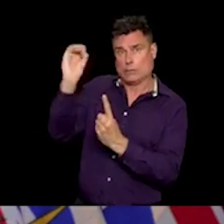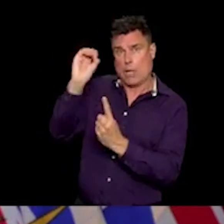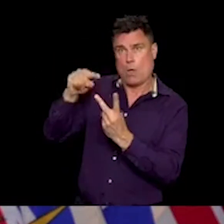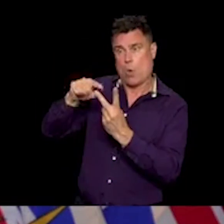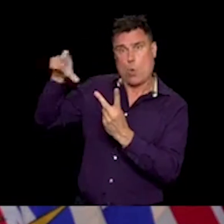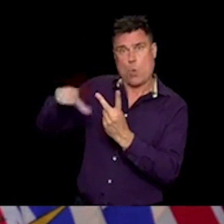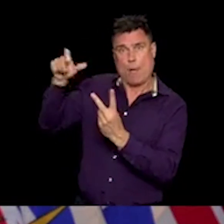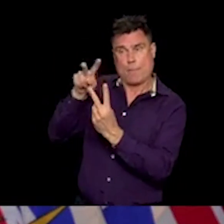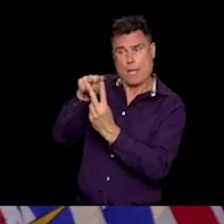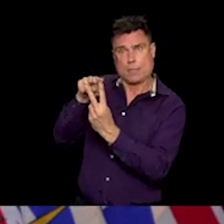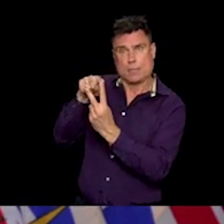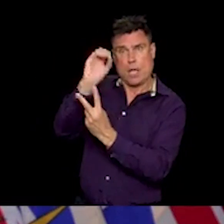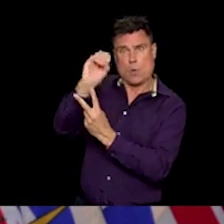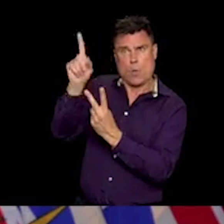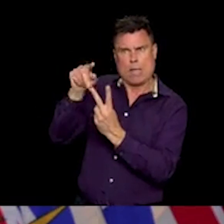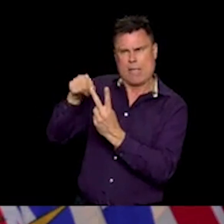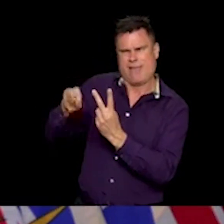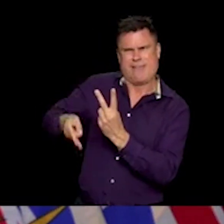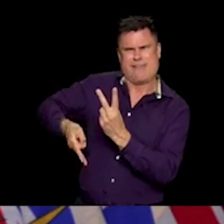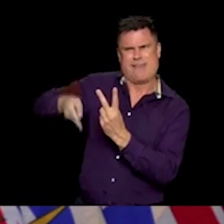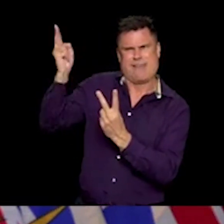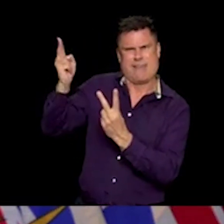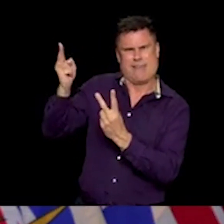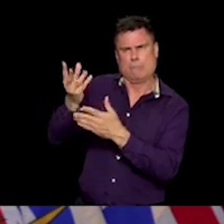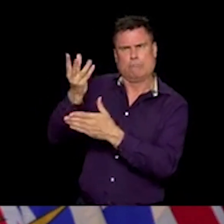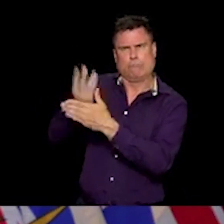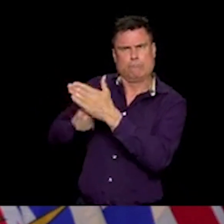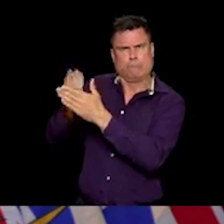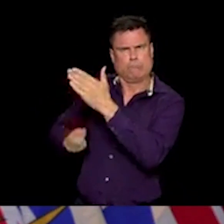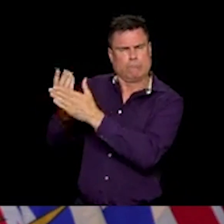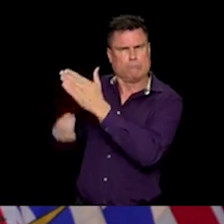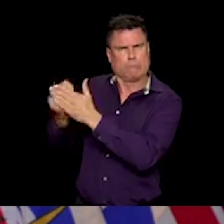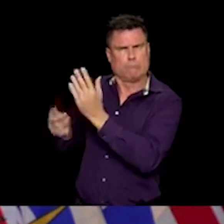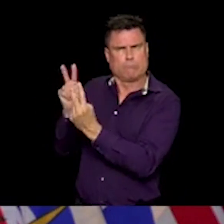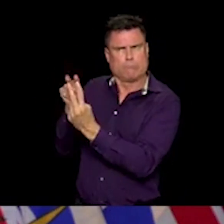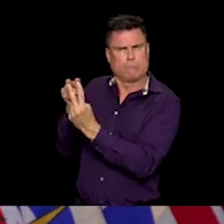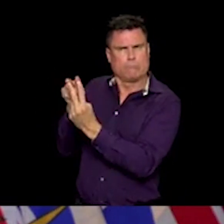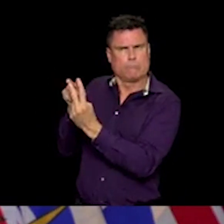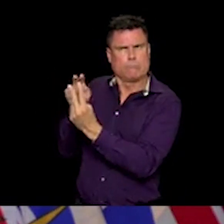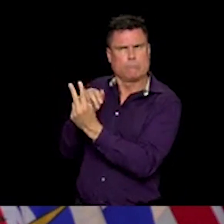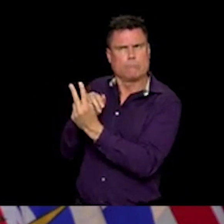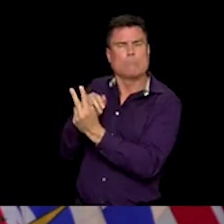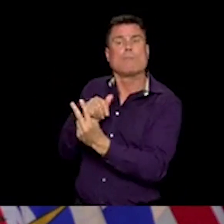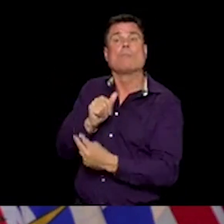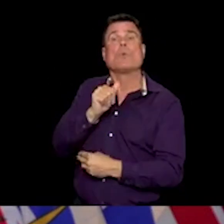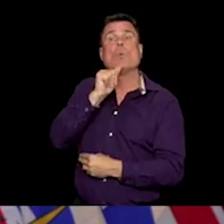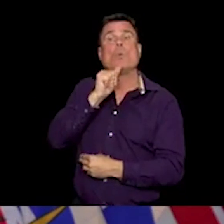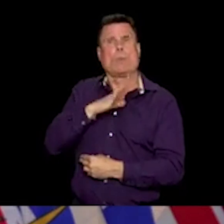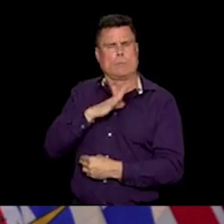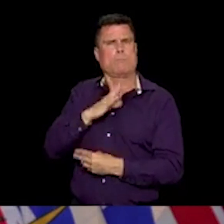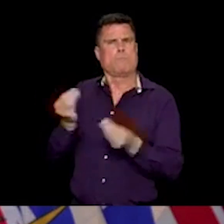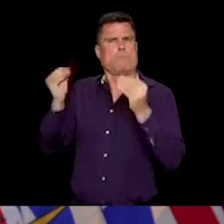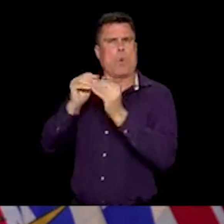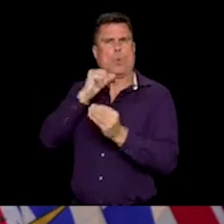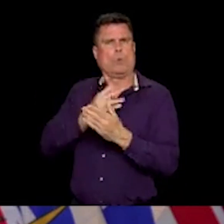of men and women who have died in the country and in the province, and we provided an update in our